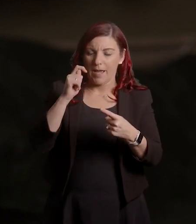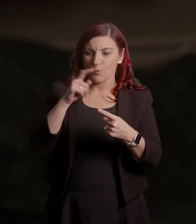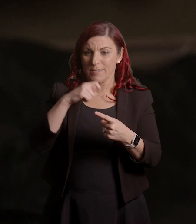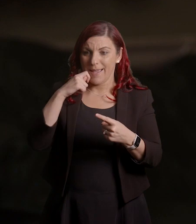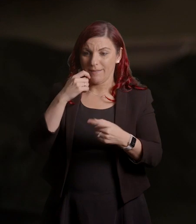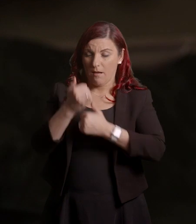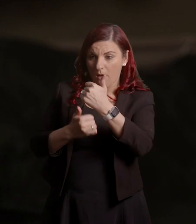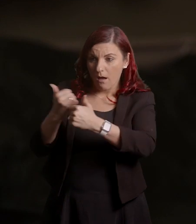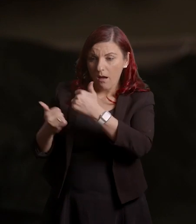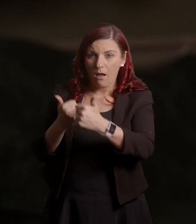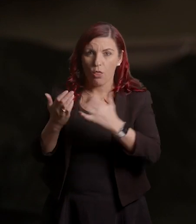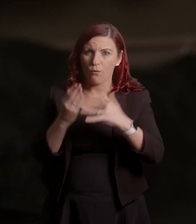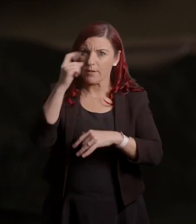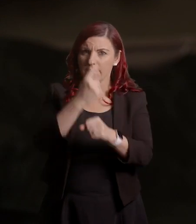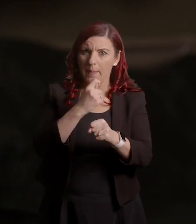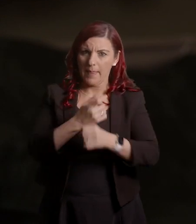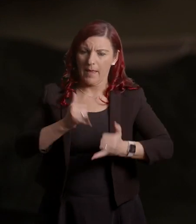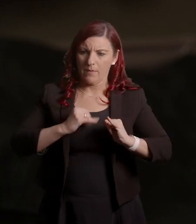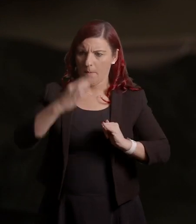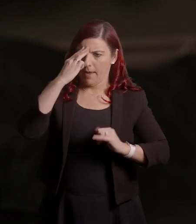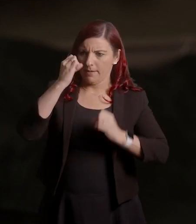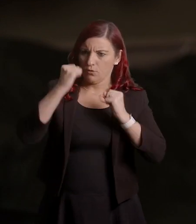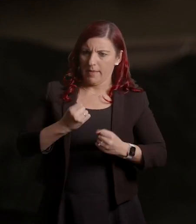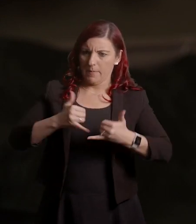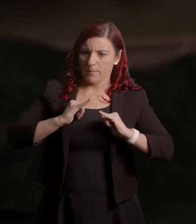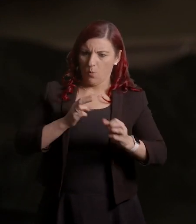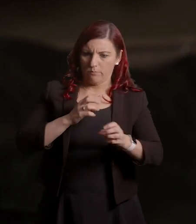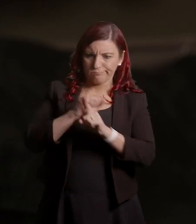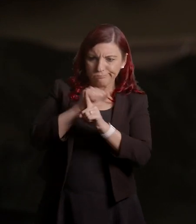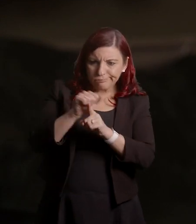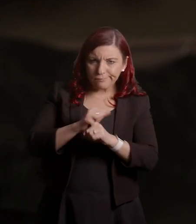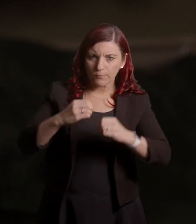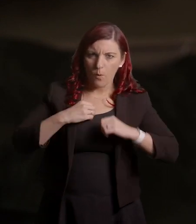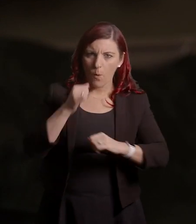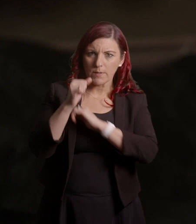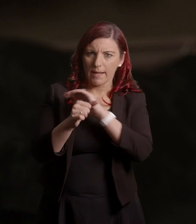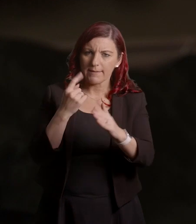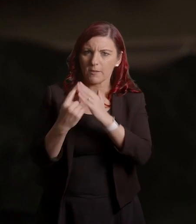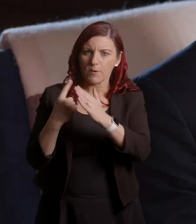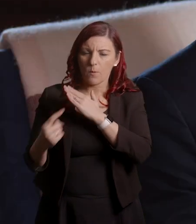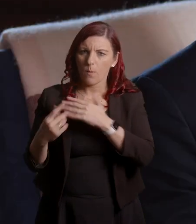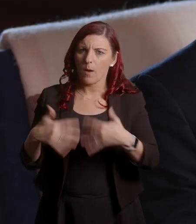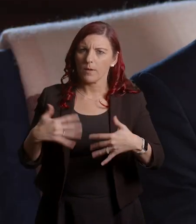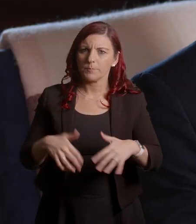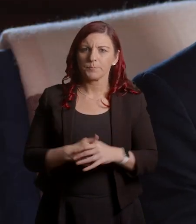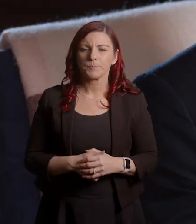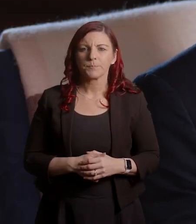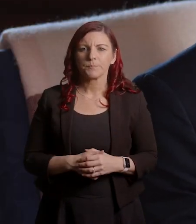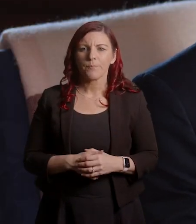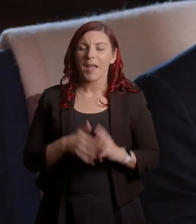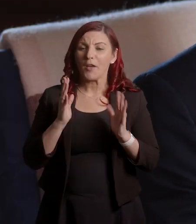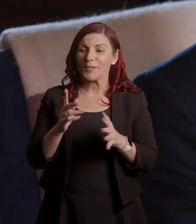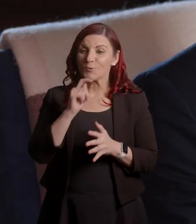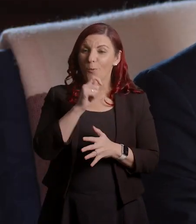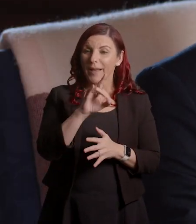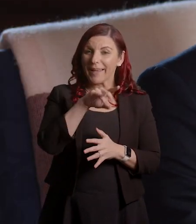during such a difficult time, that they were actually able to have the mental strength to go away and work on that stuff as players. I mentioned to